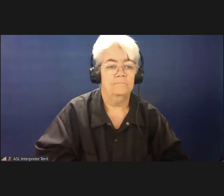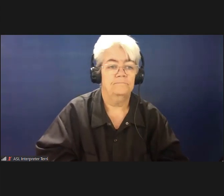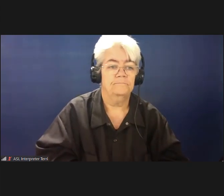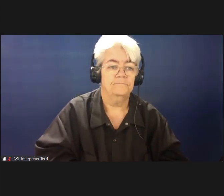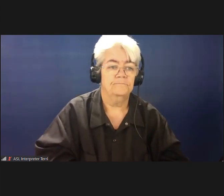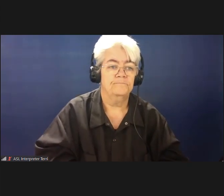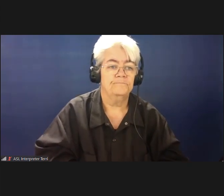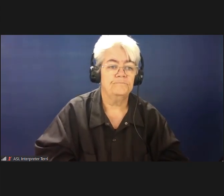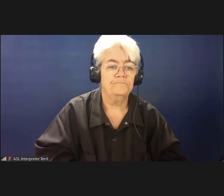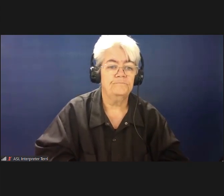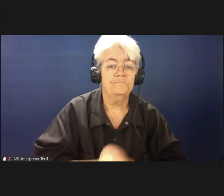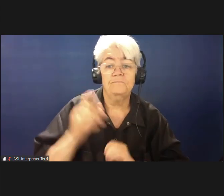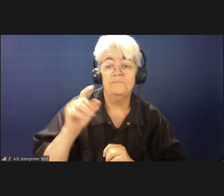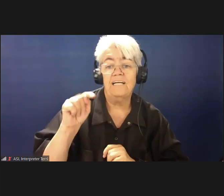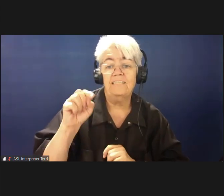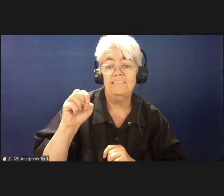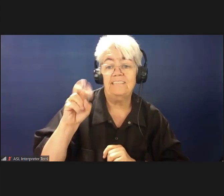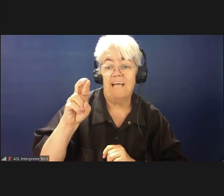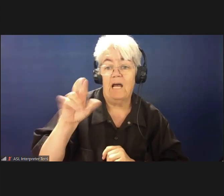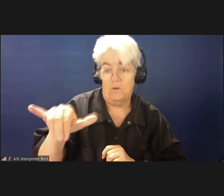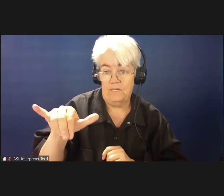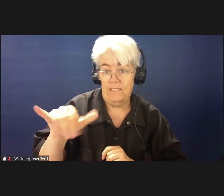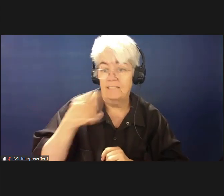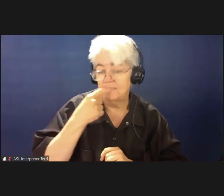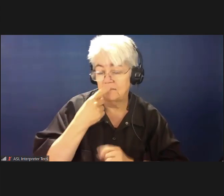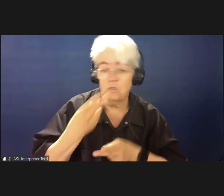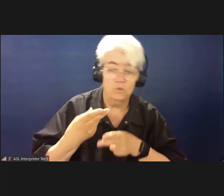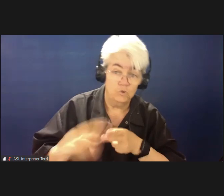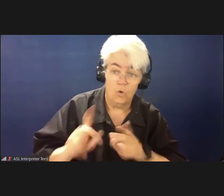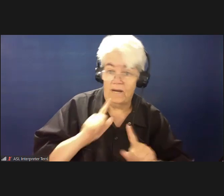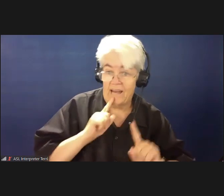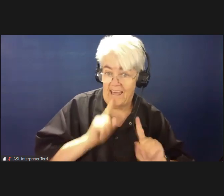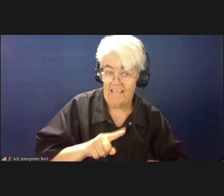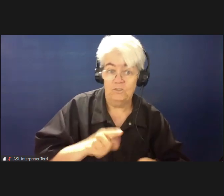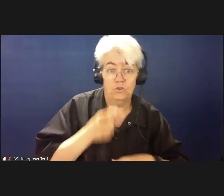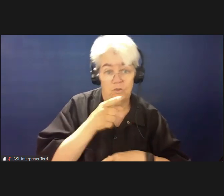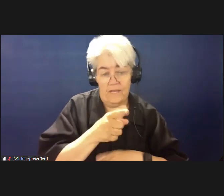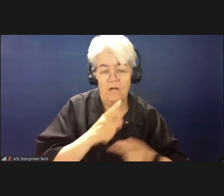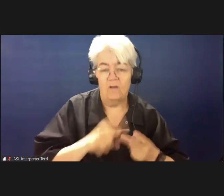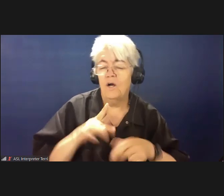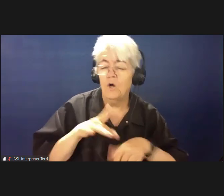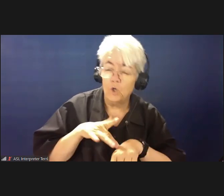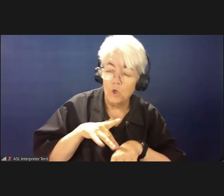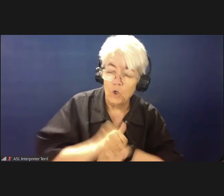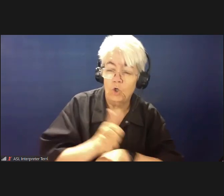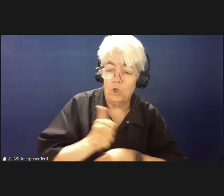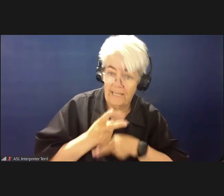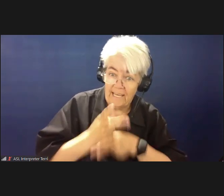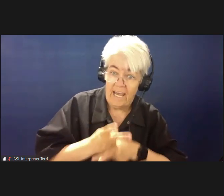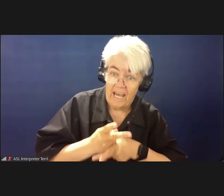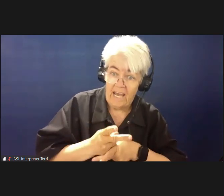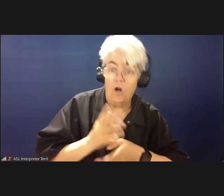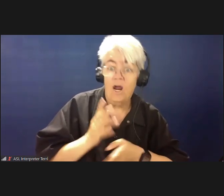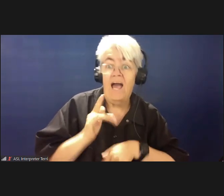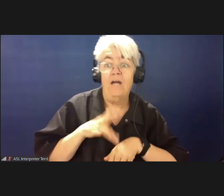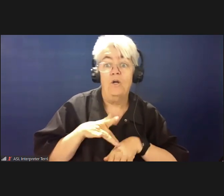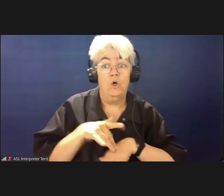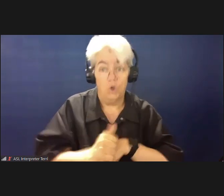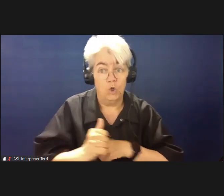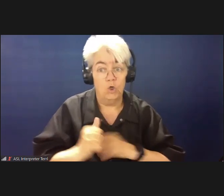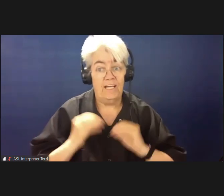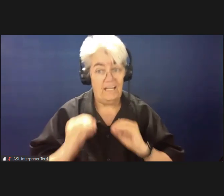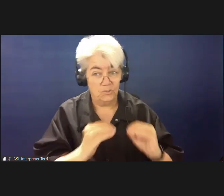And the short answer to that, William, and to everybody is that early care and education providers can be